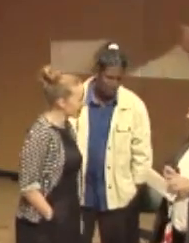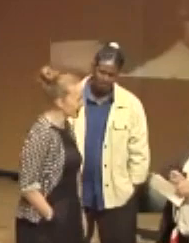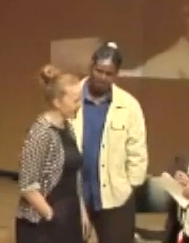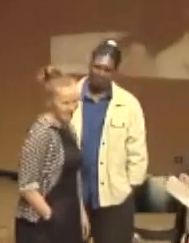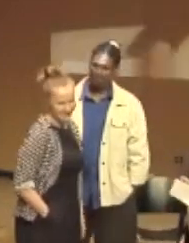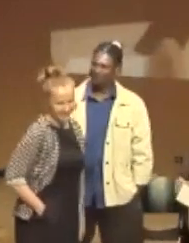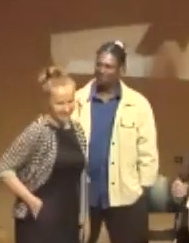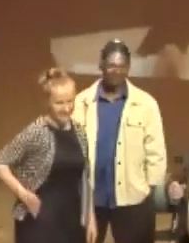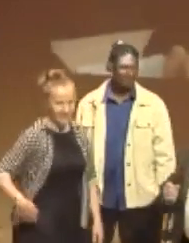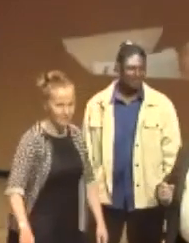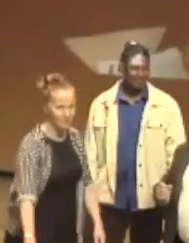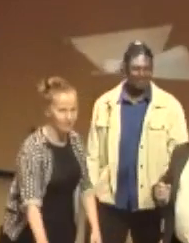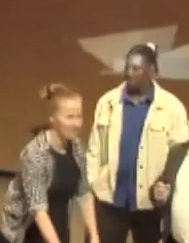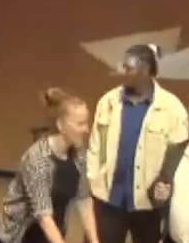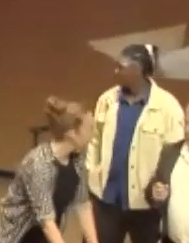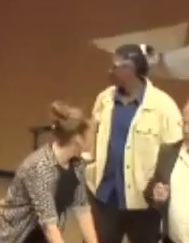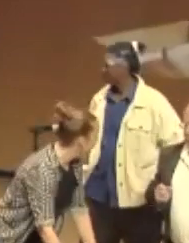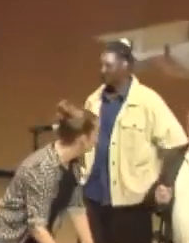my